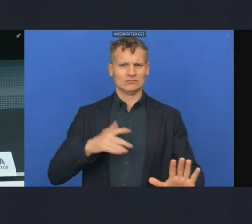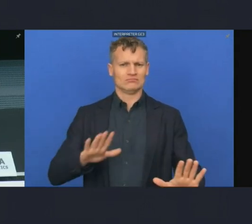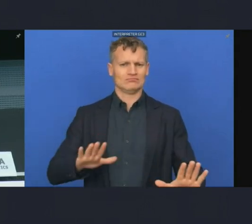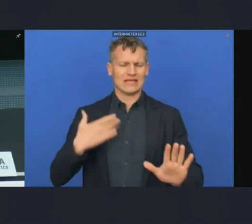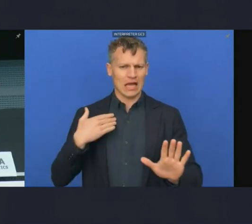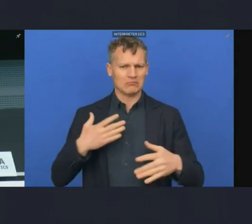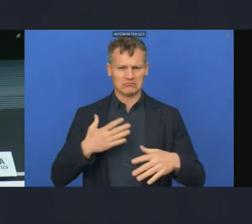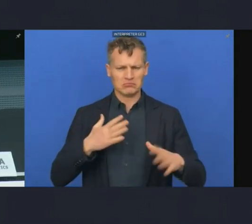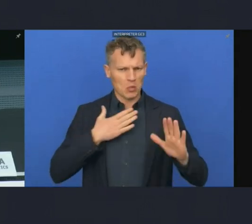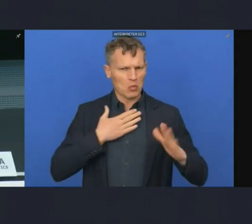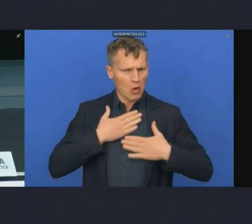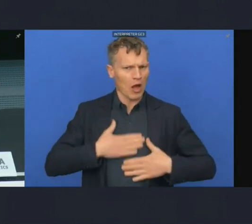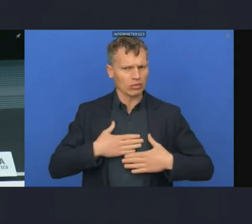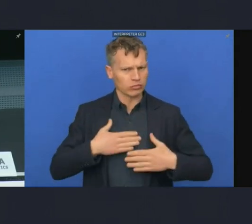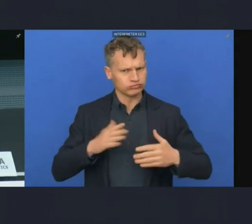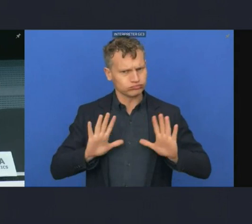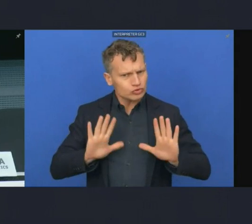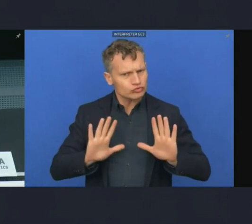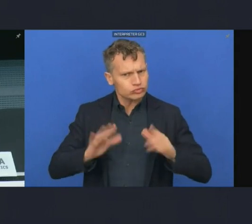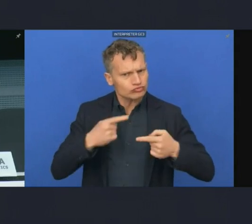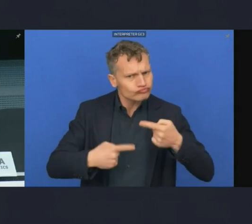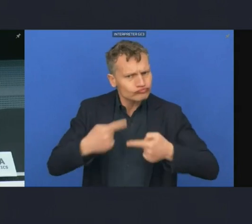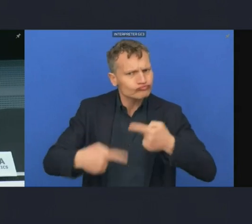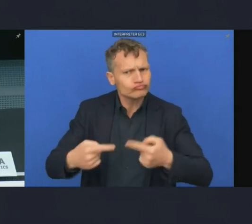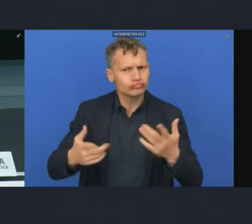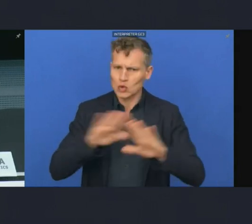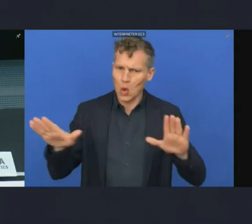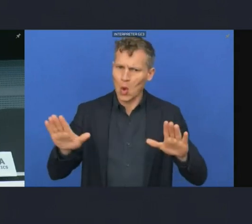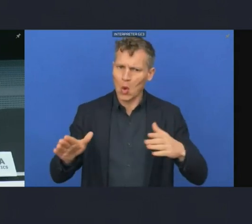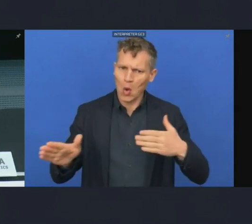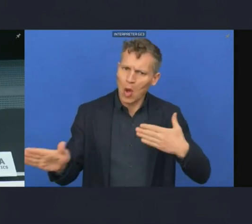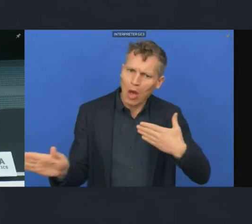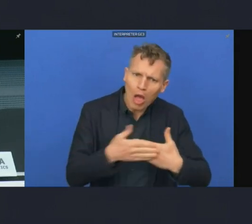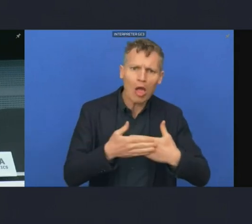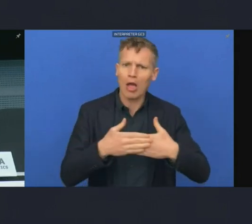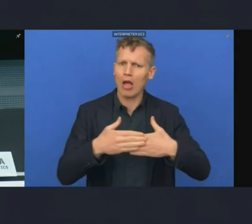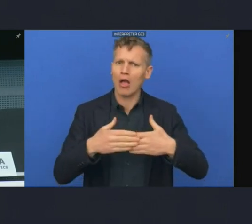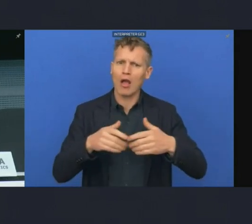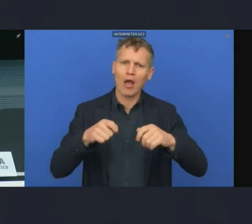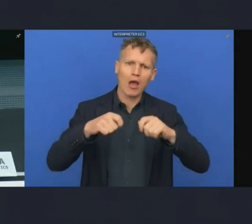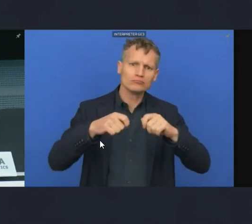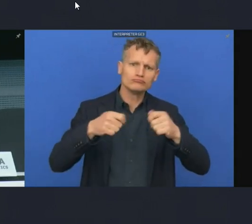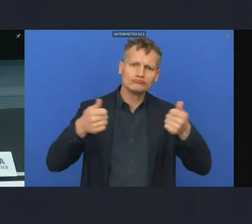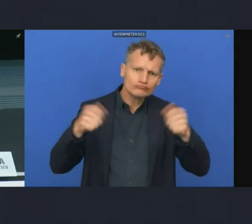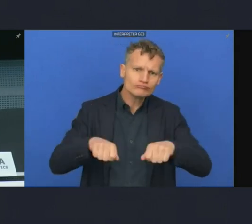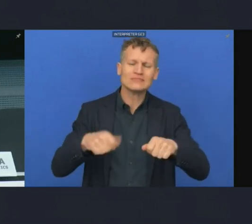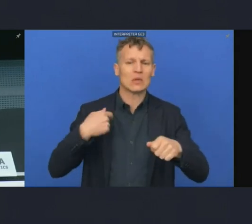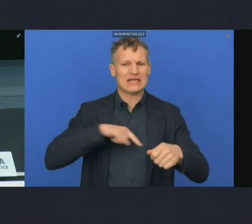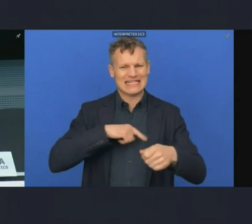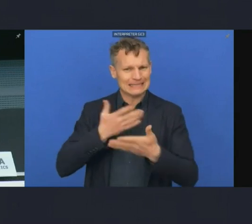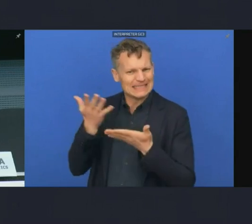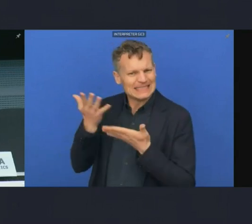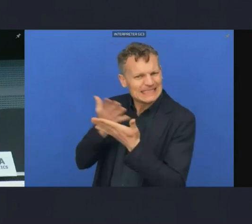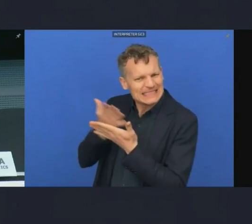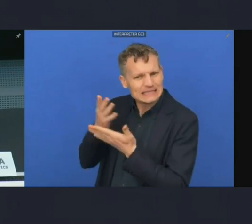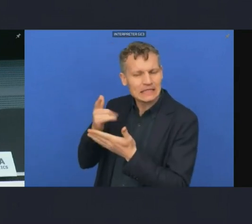and we tried and we worked very hardly with the medical department and with the French authorities to